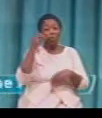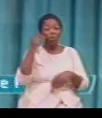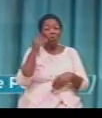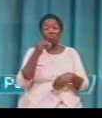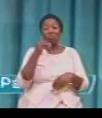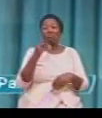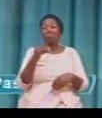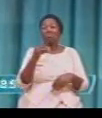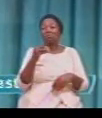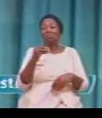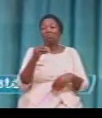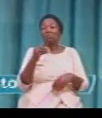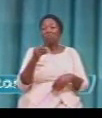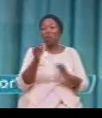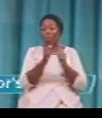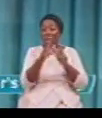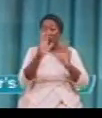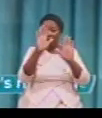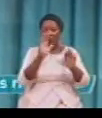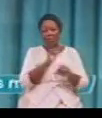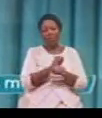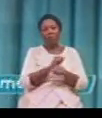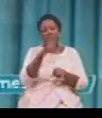is the greatest night of all.